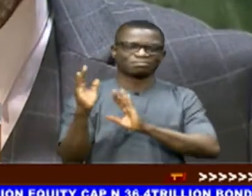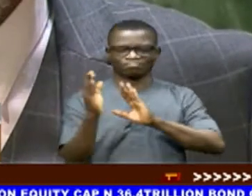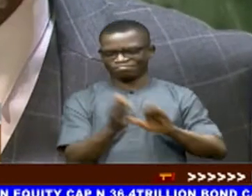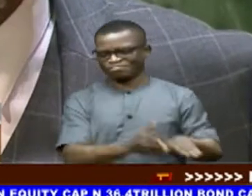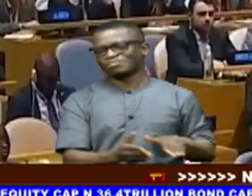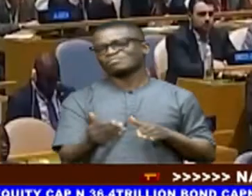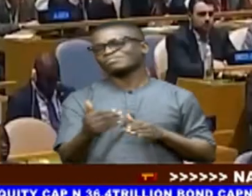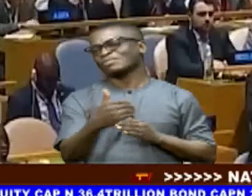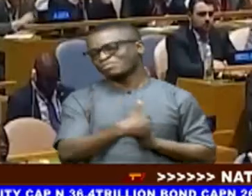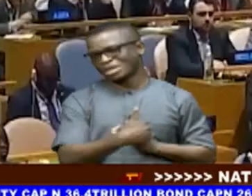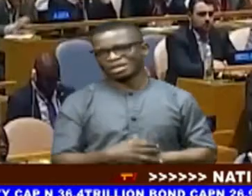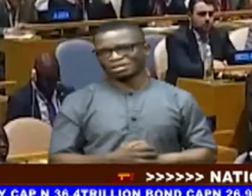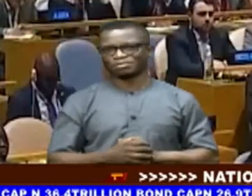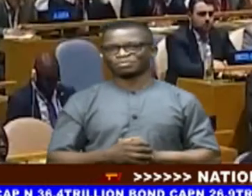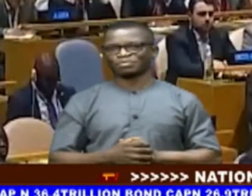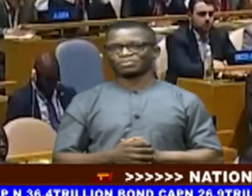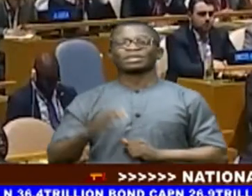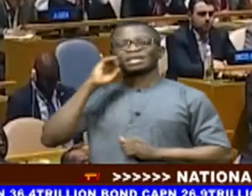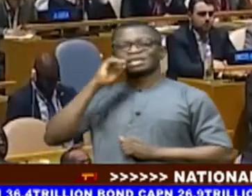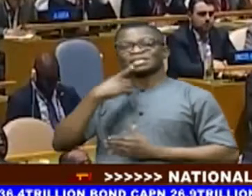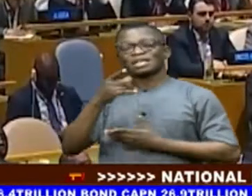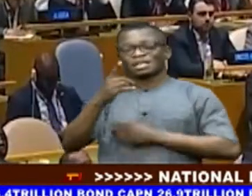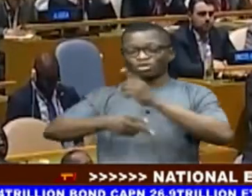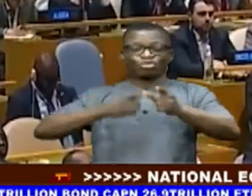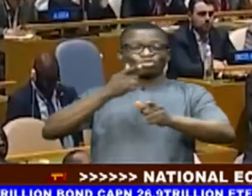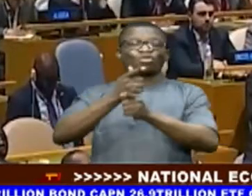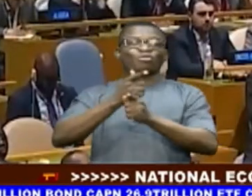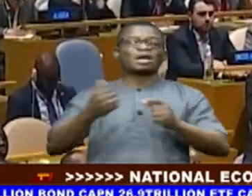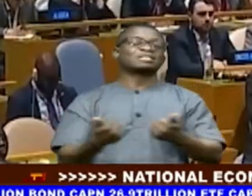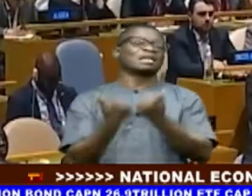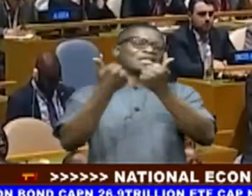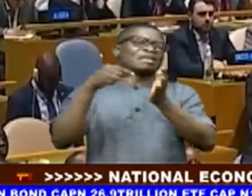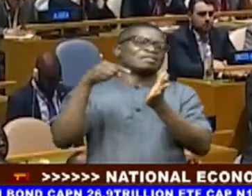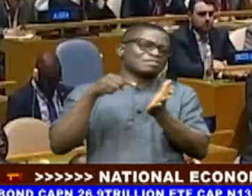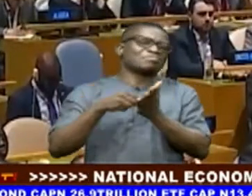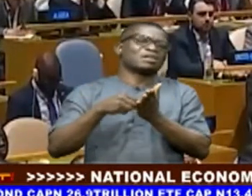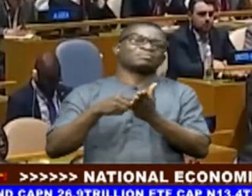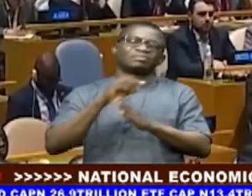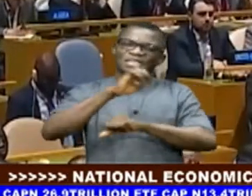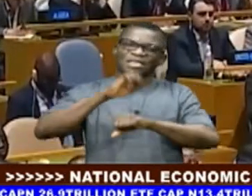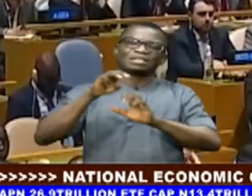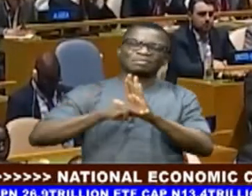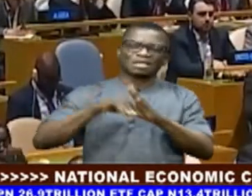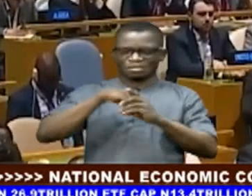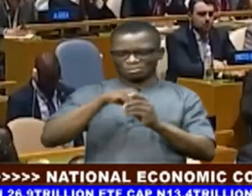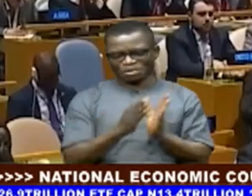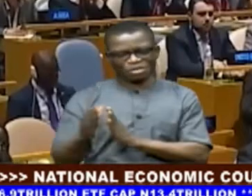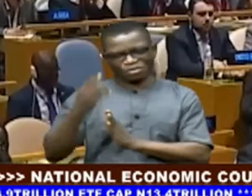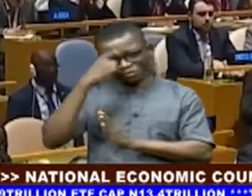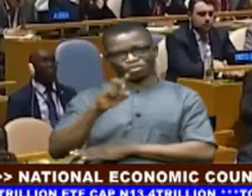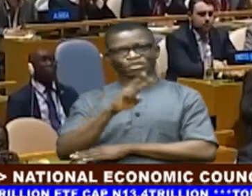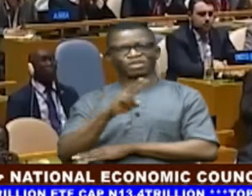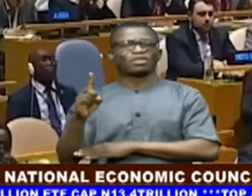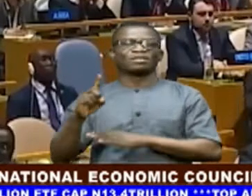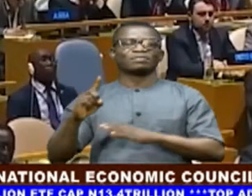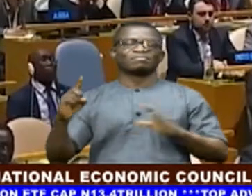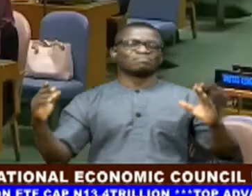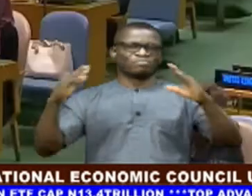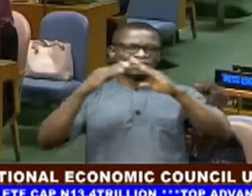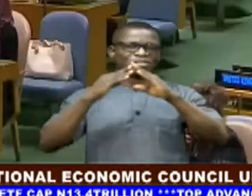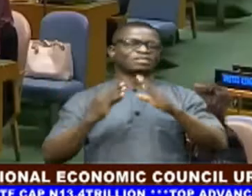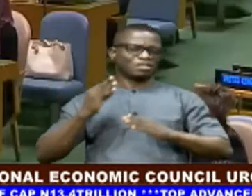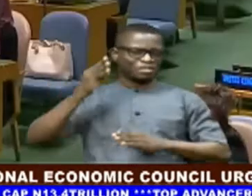behind. France said these global challenges demand full engagement in preparation for the 2024 Summit of the